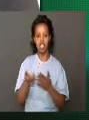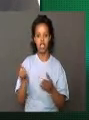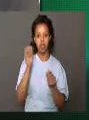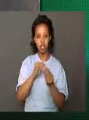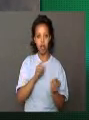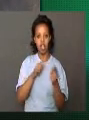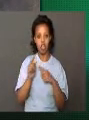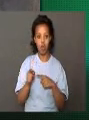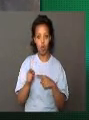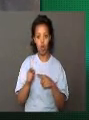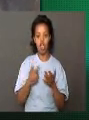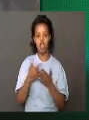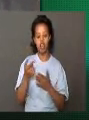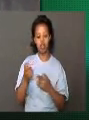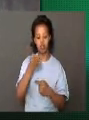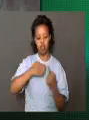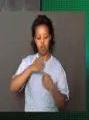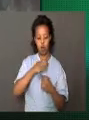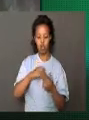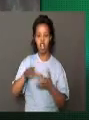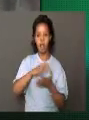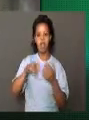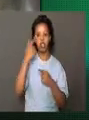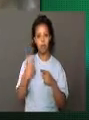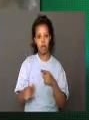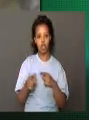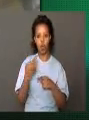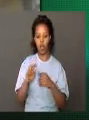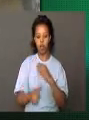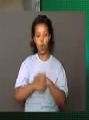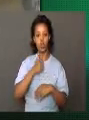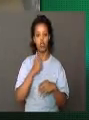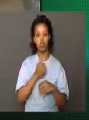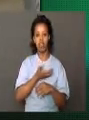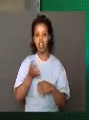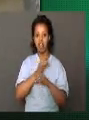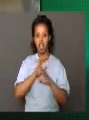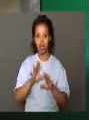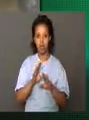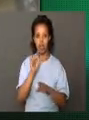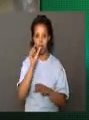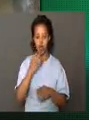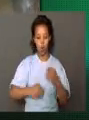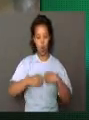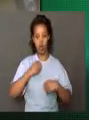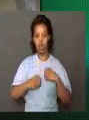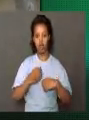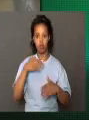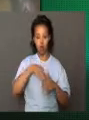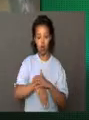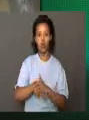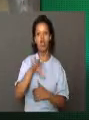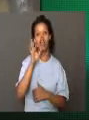non-biodegradable chemical wastes and harmful microorganisms are often